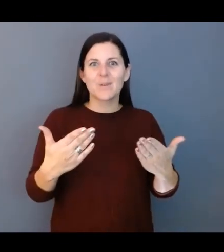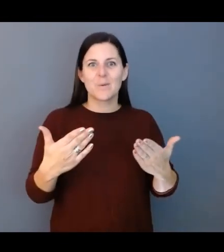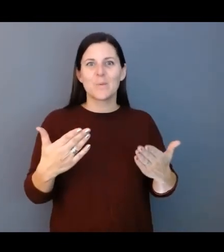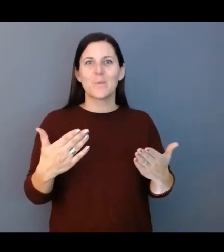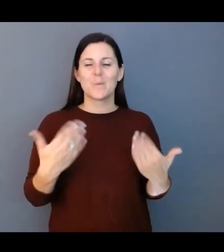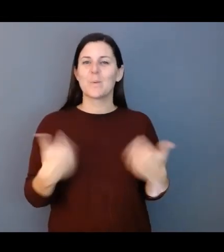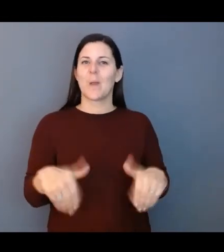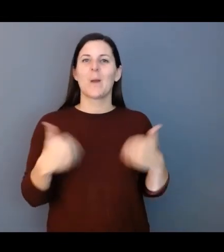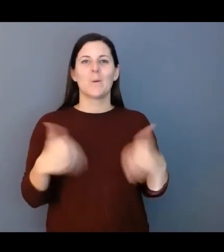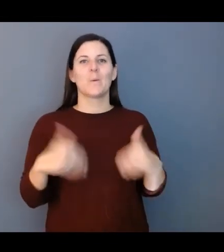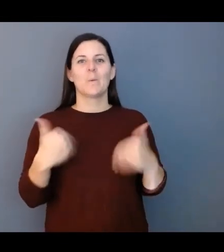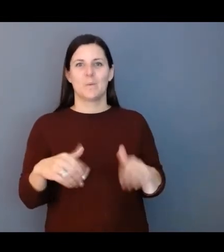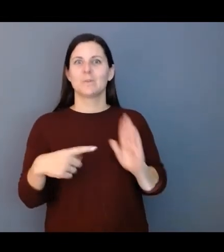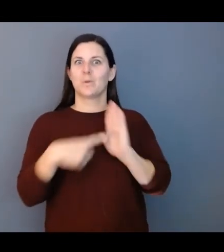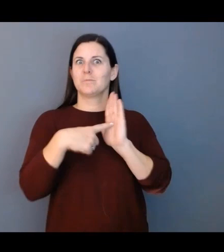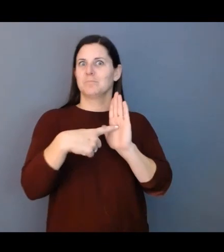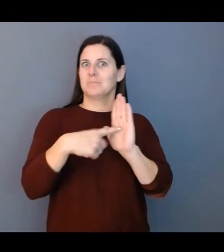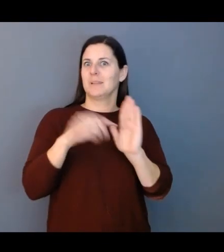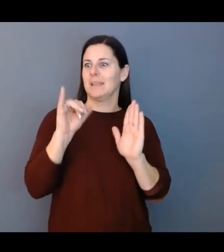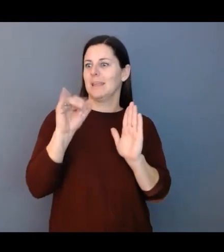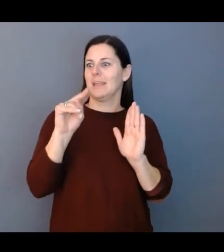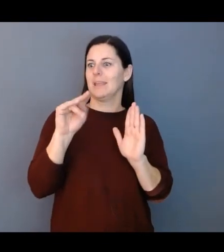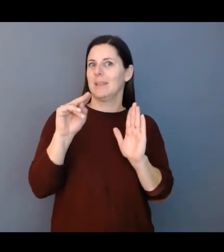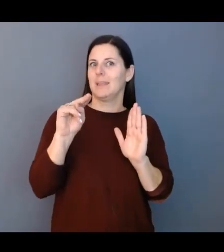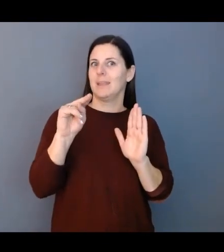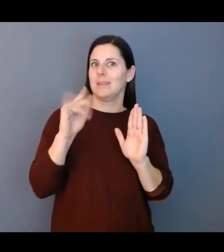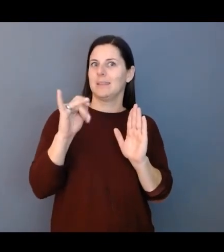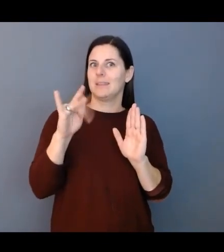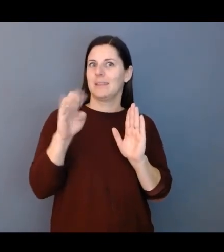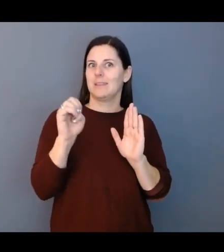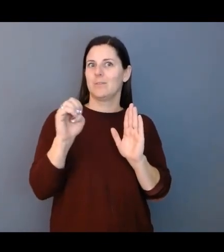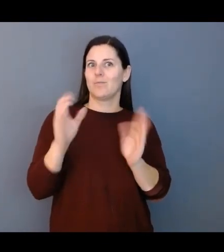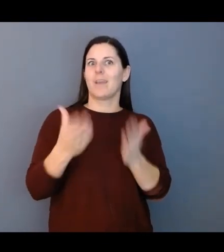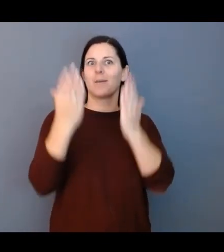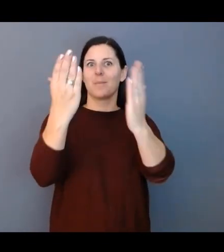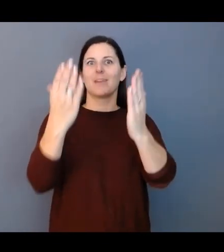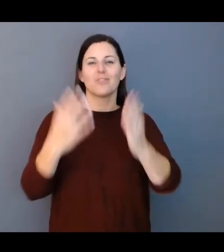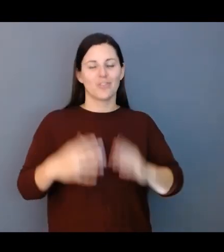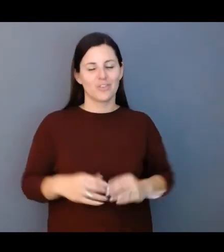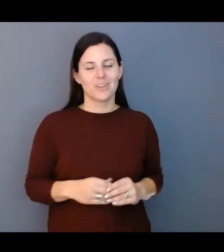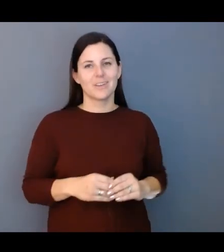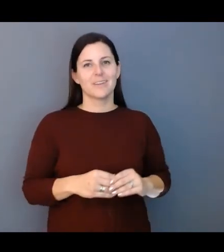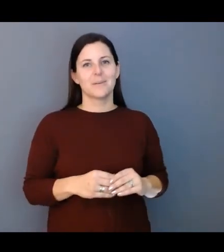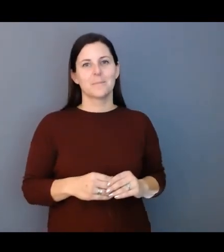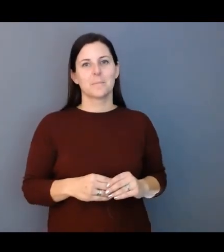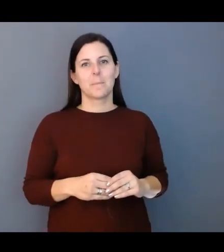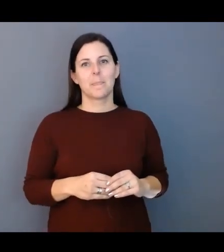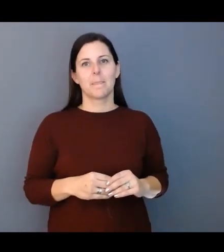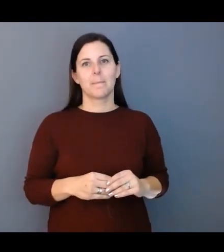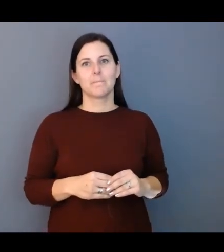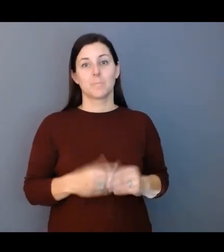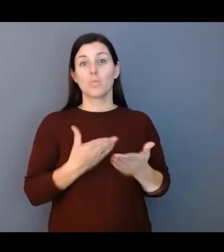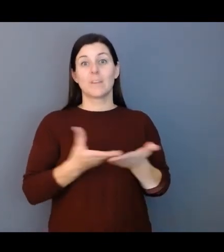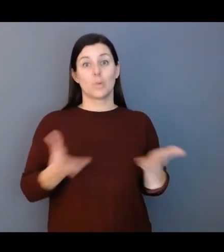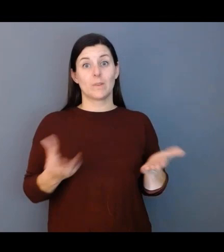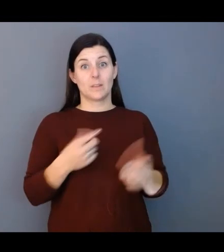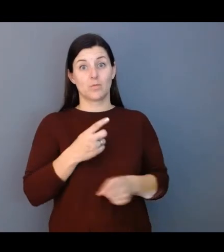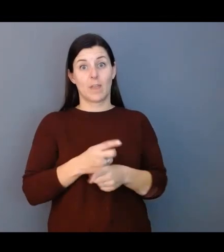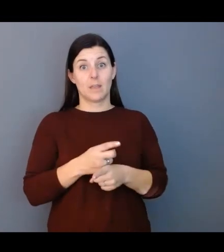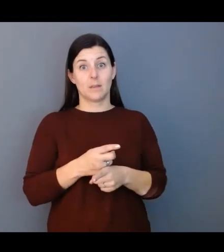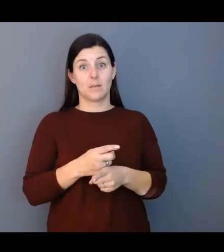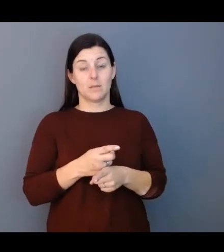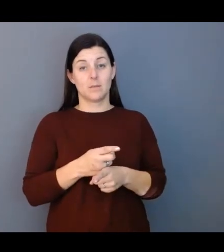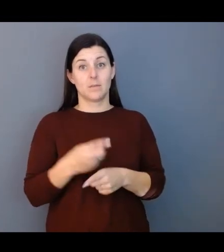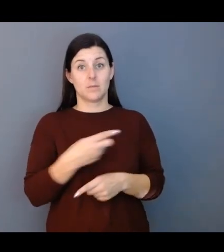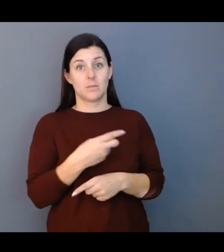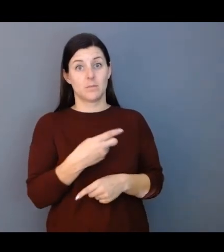you. So SageMaker Inference Recommender, runs all these automated jobs, gives you all these options. So there are resources,